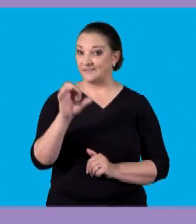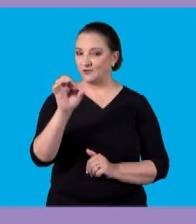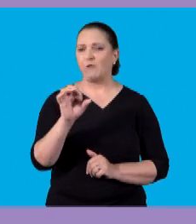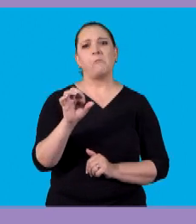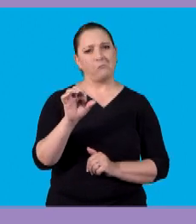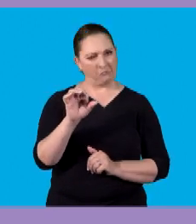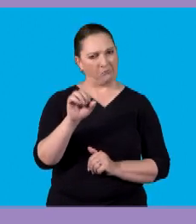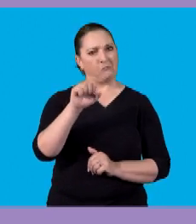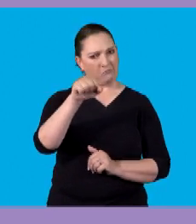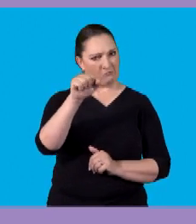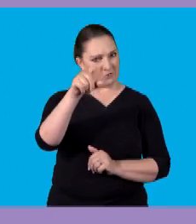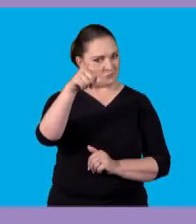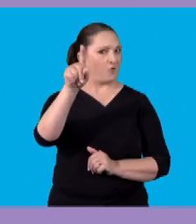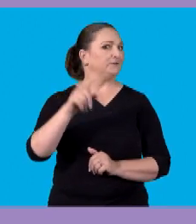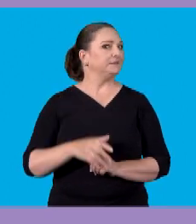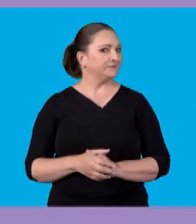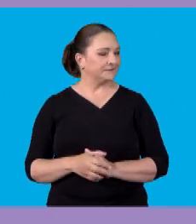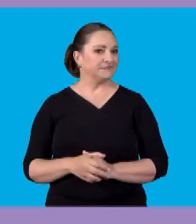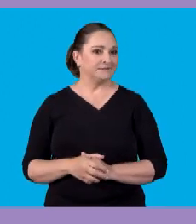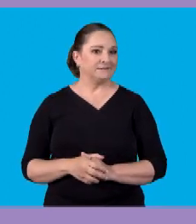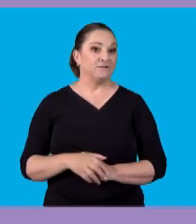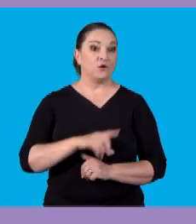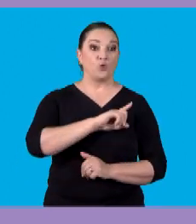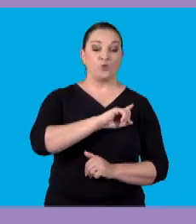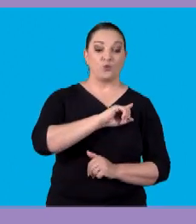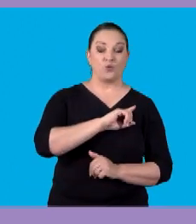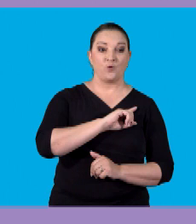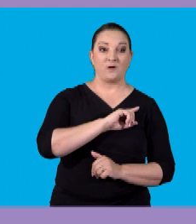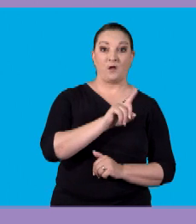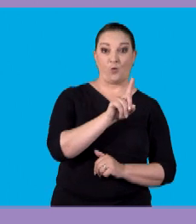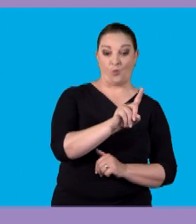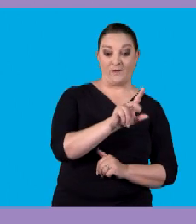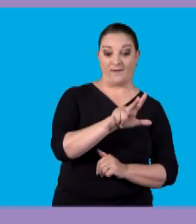56 degrees, then you are absolutely correct, because